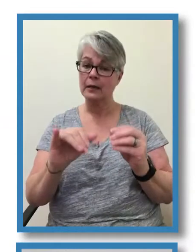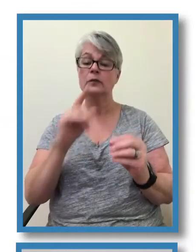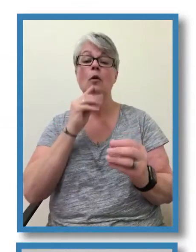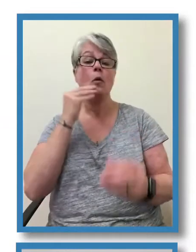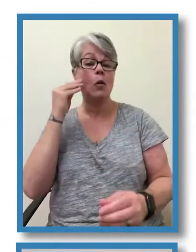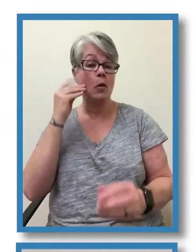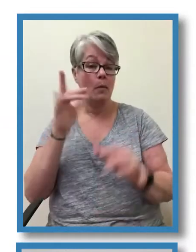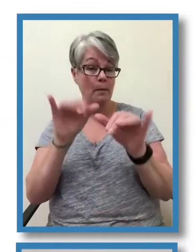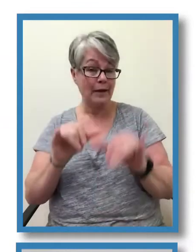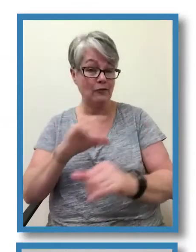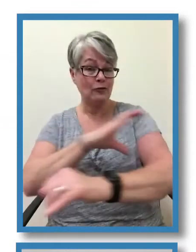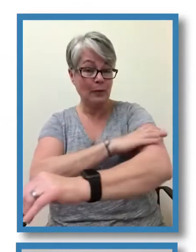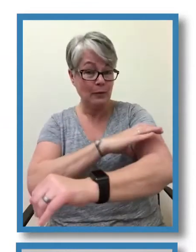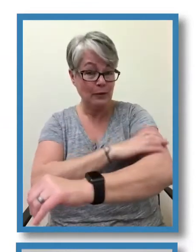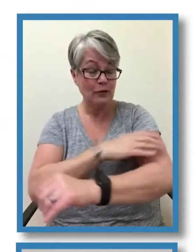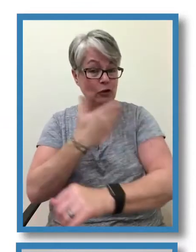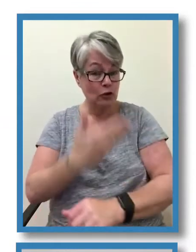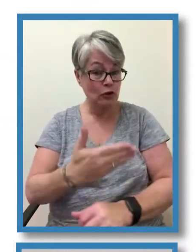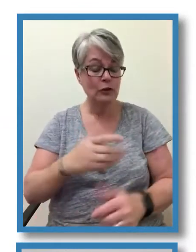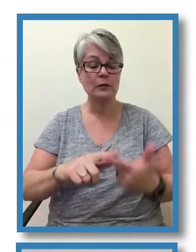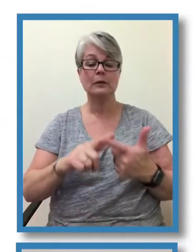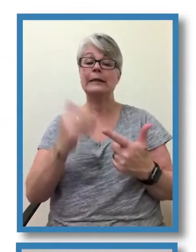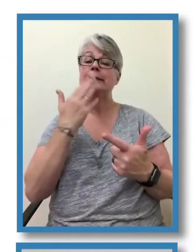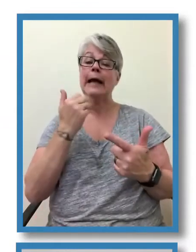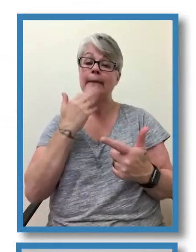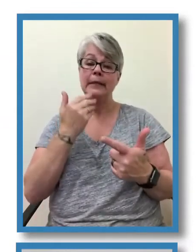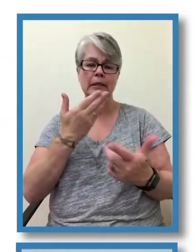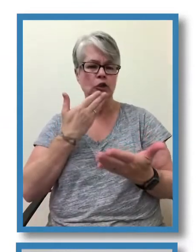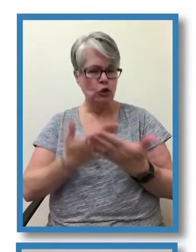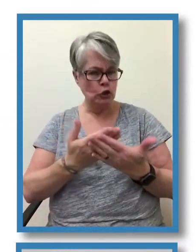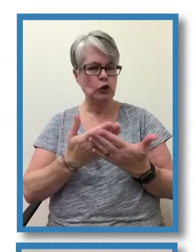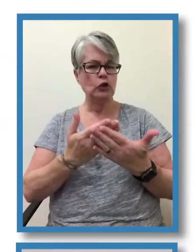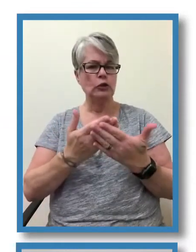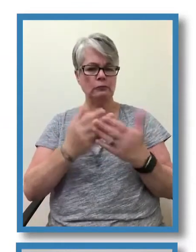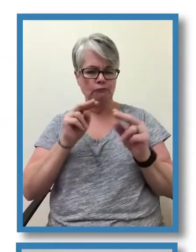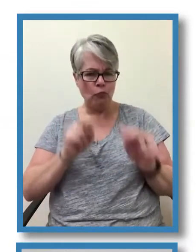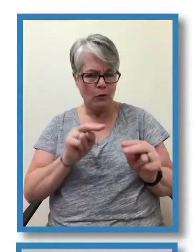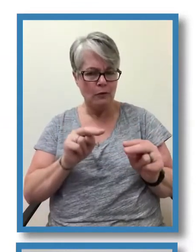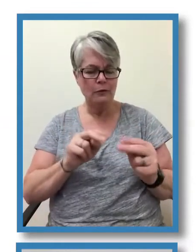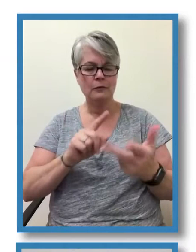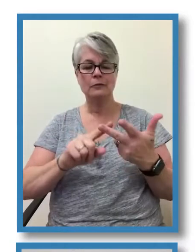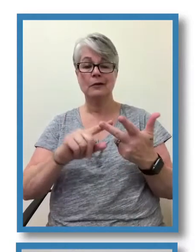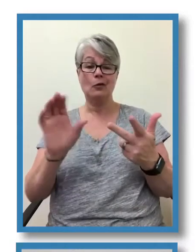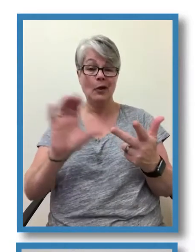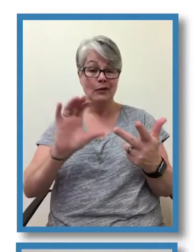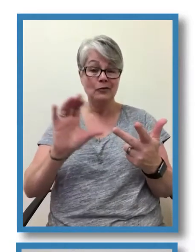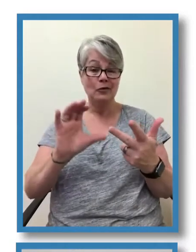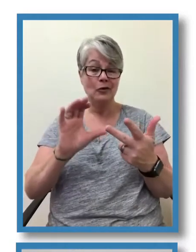and medications, stopping smoking, and treating atrial fibrillation.